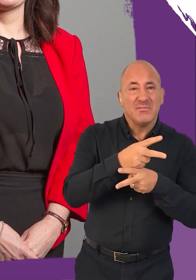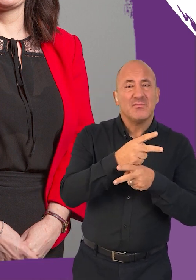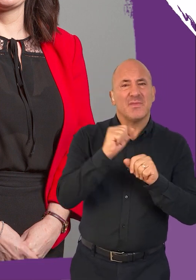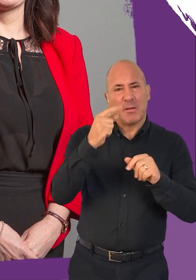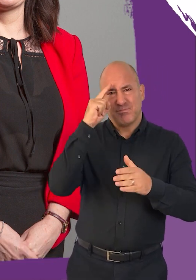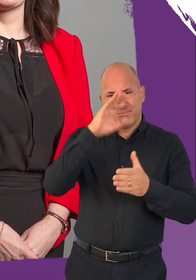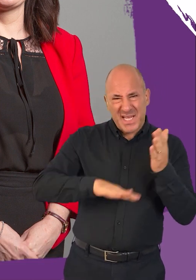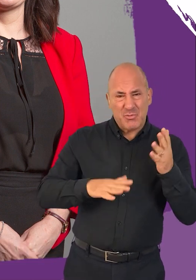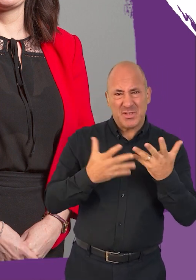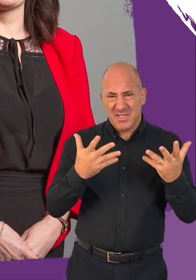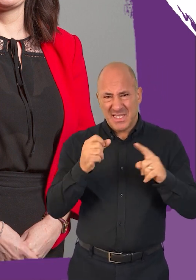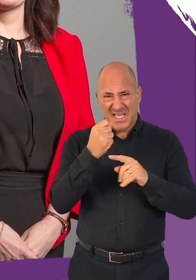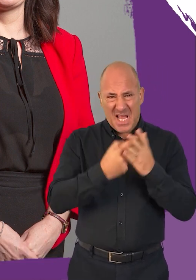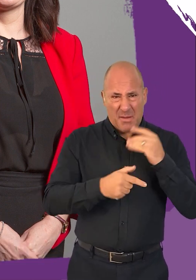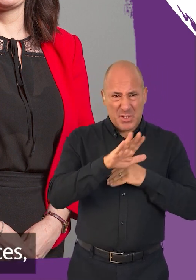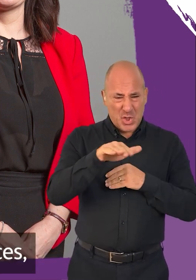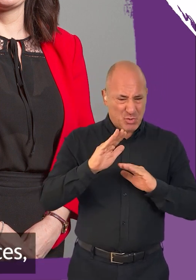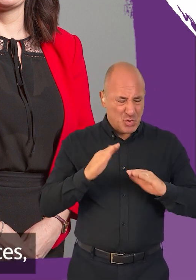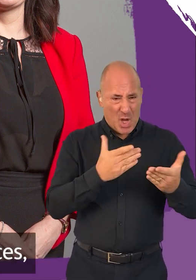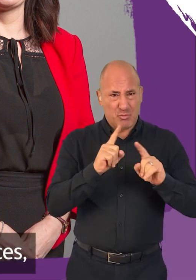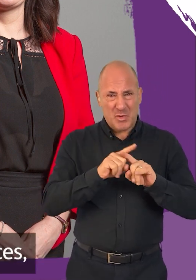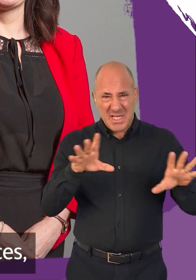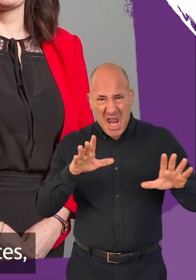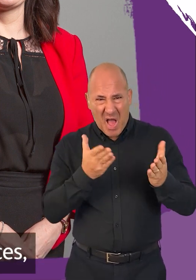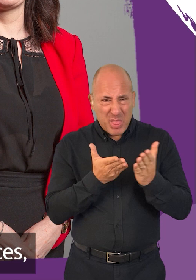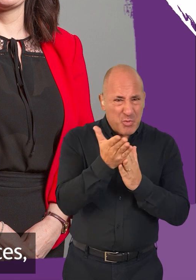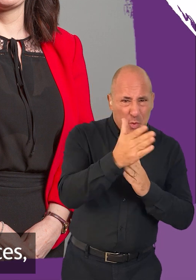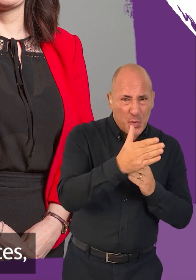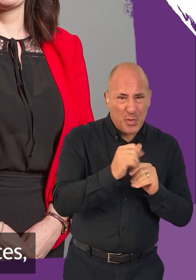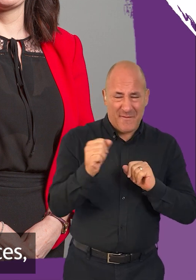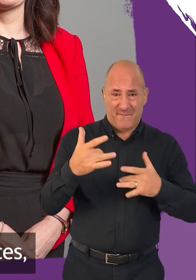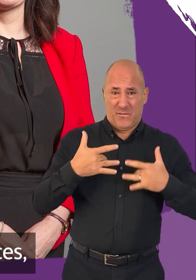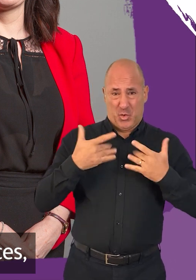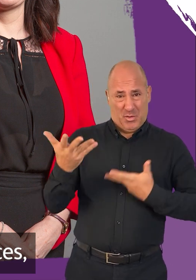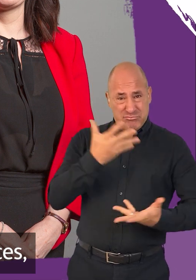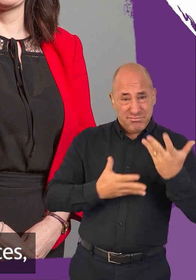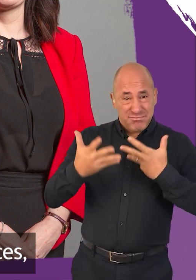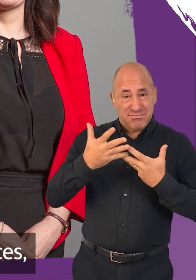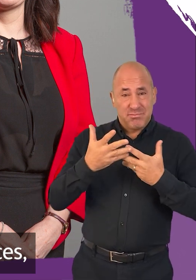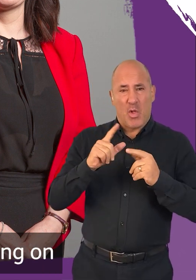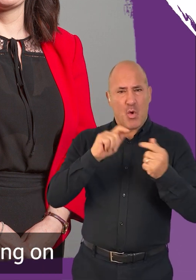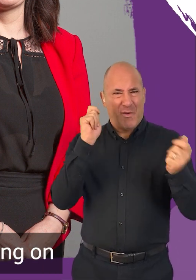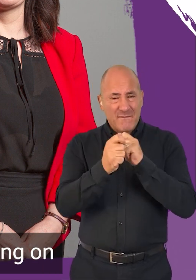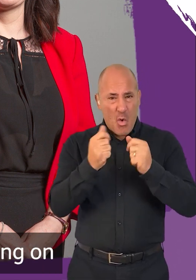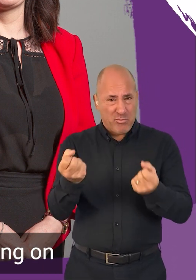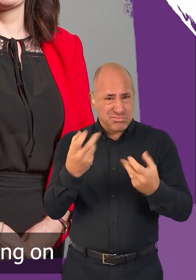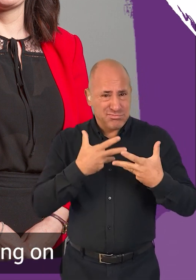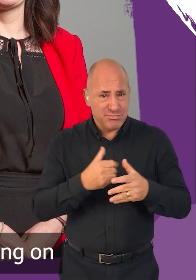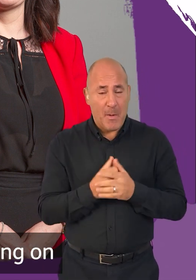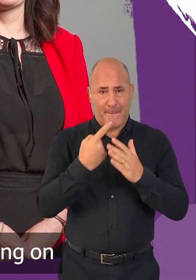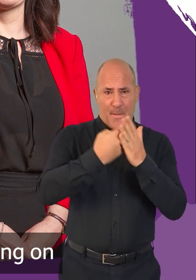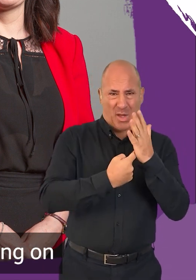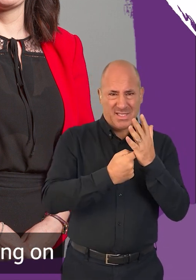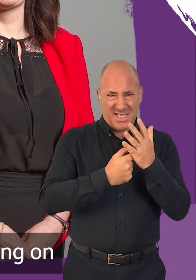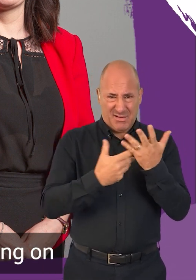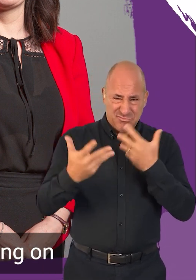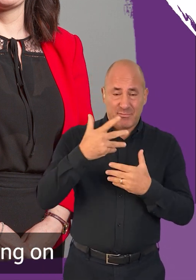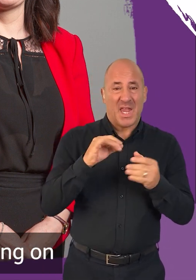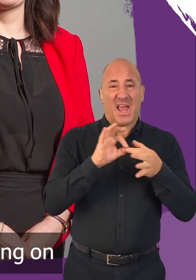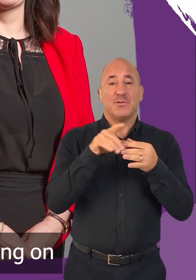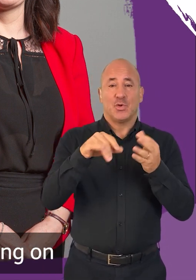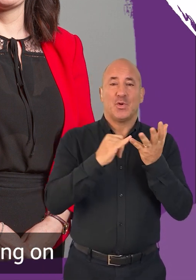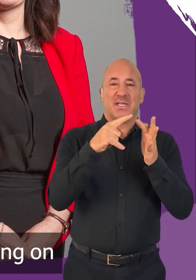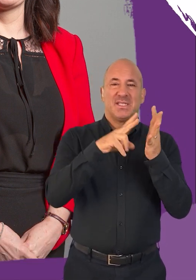parent carers sharing their experiences of navigating disabled children's services, their views on reform, and a